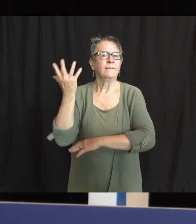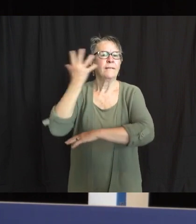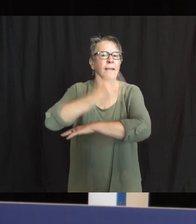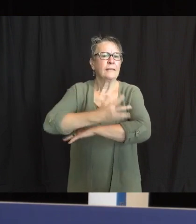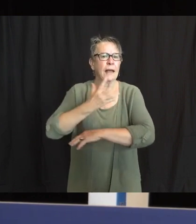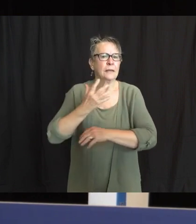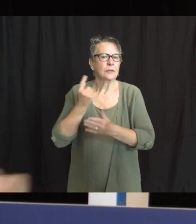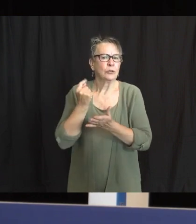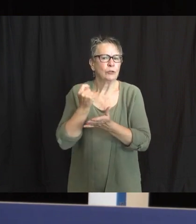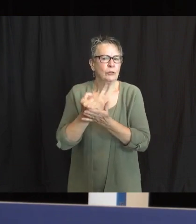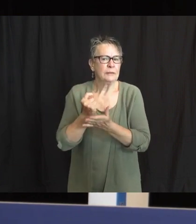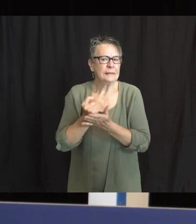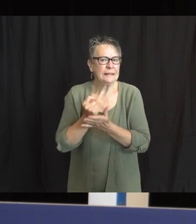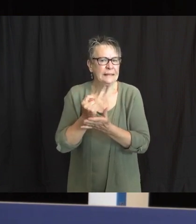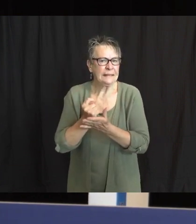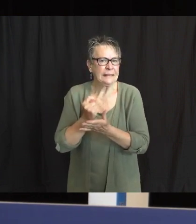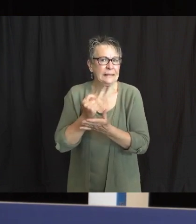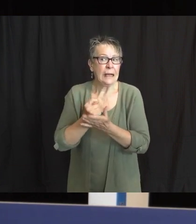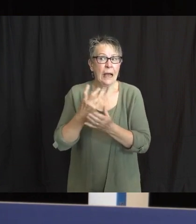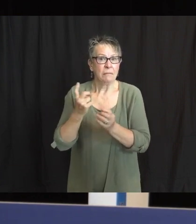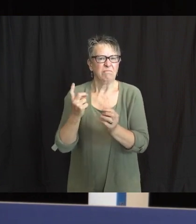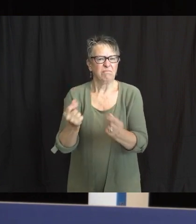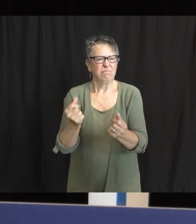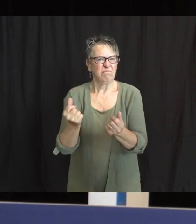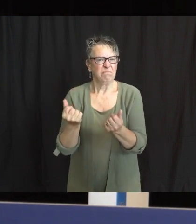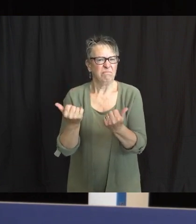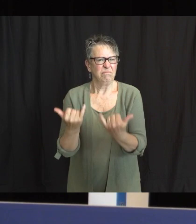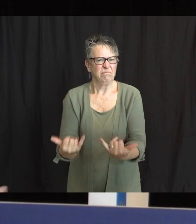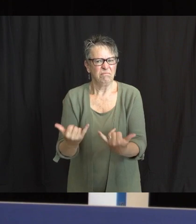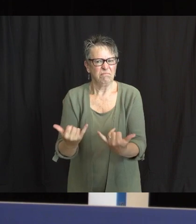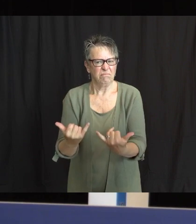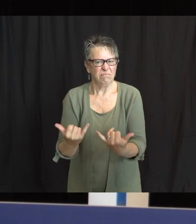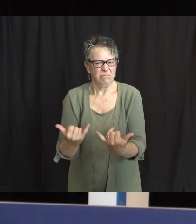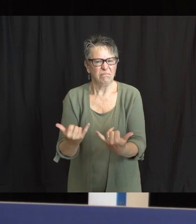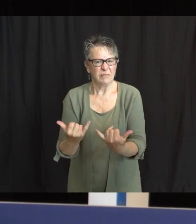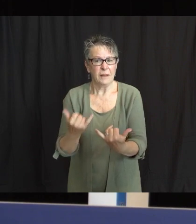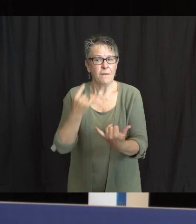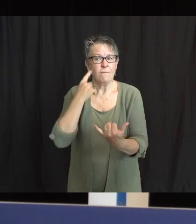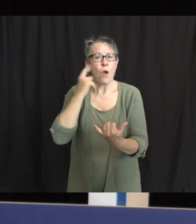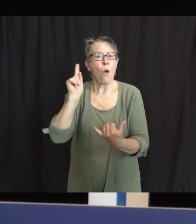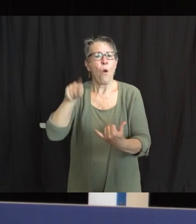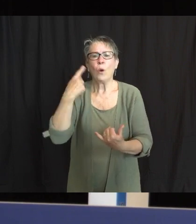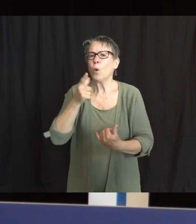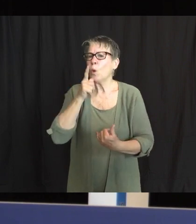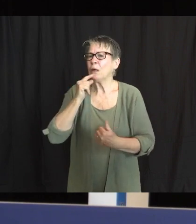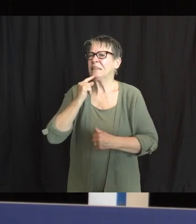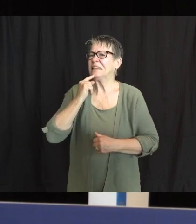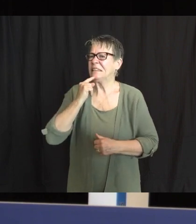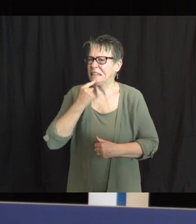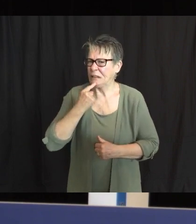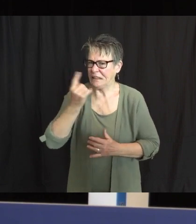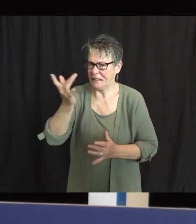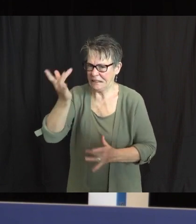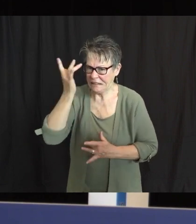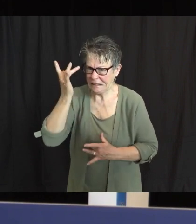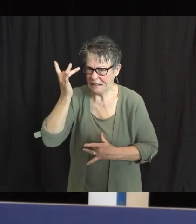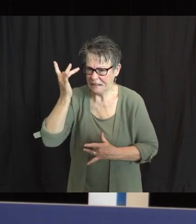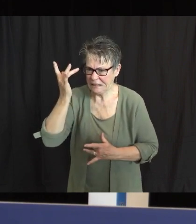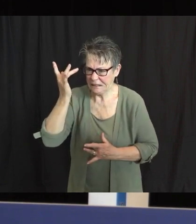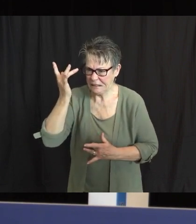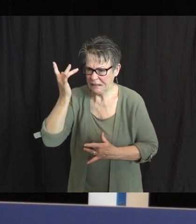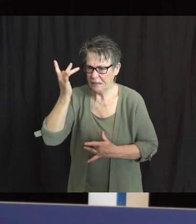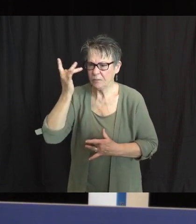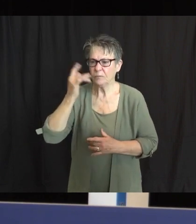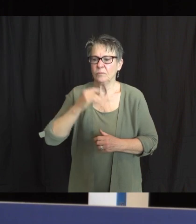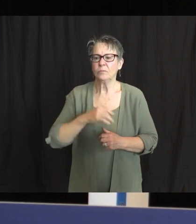as defined in the emergency use authorization. Now, this RAC guidance should inform usage of drug